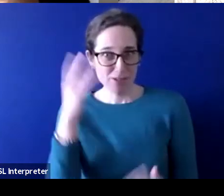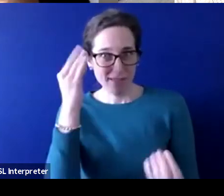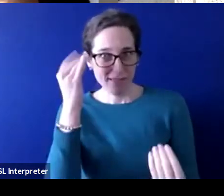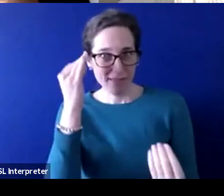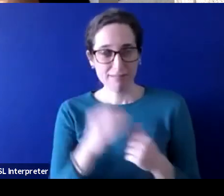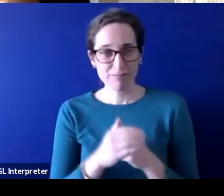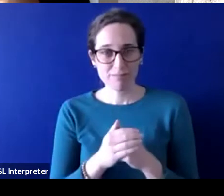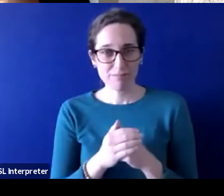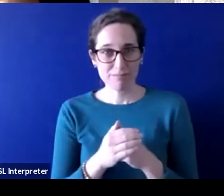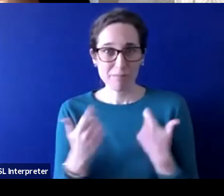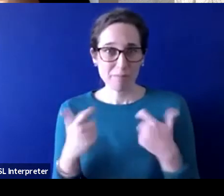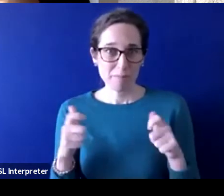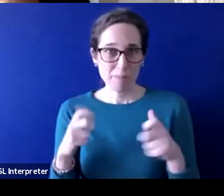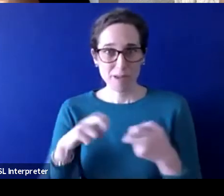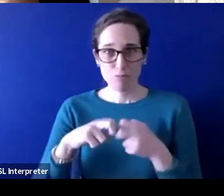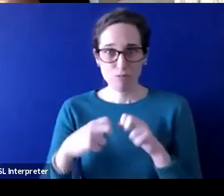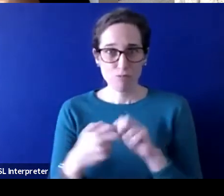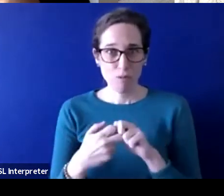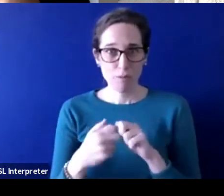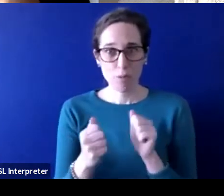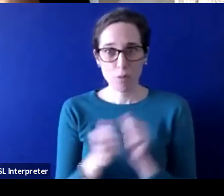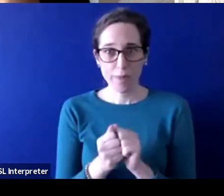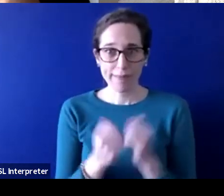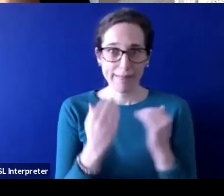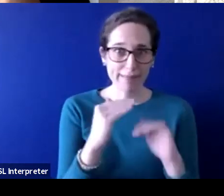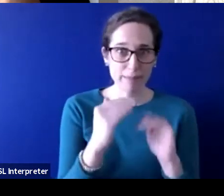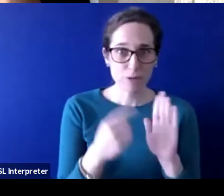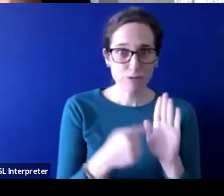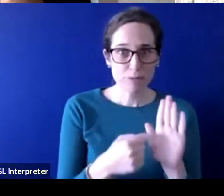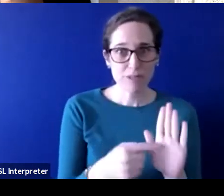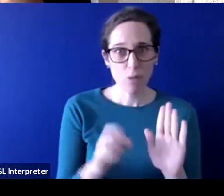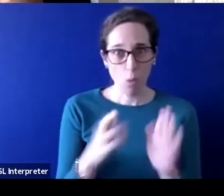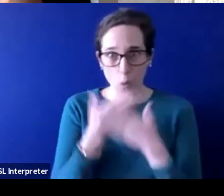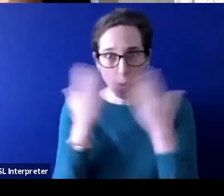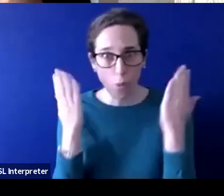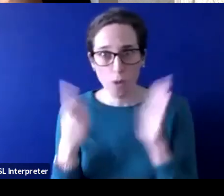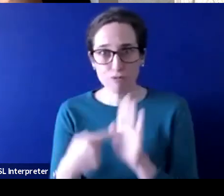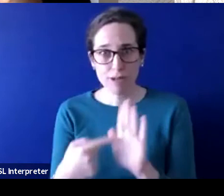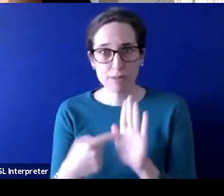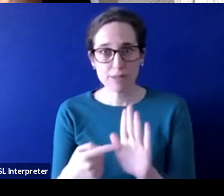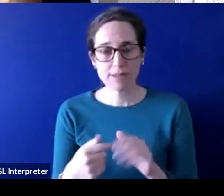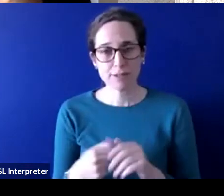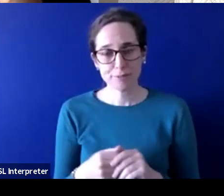problems about misrepresentation, lack of representation, is that